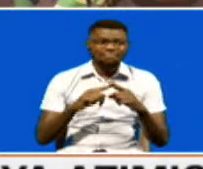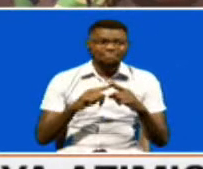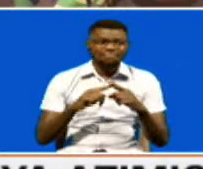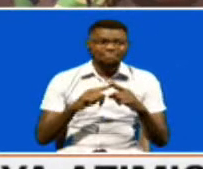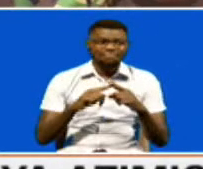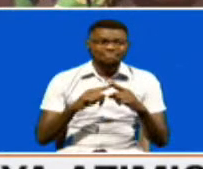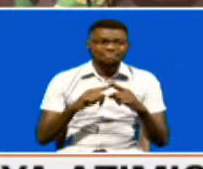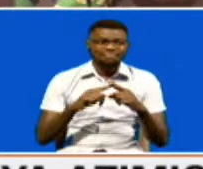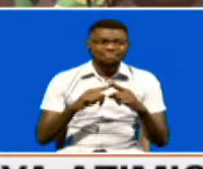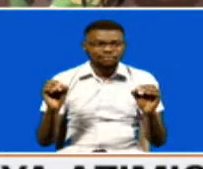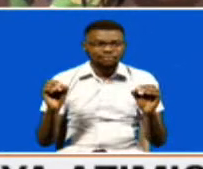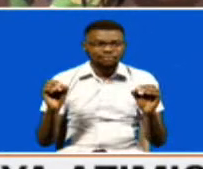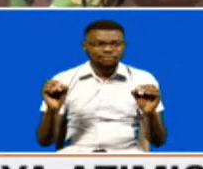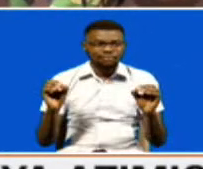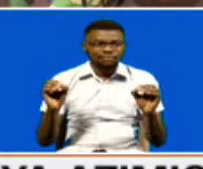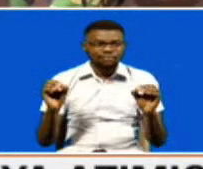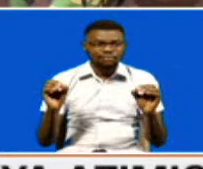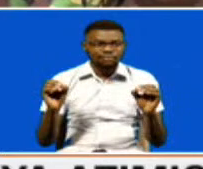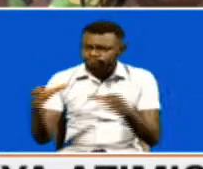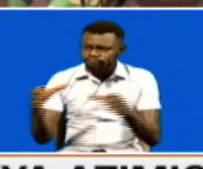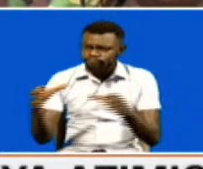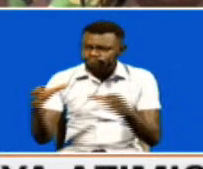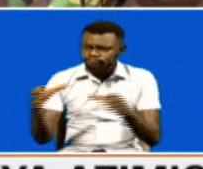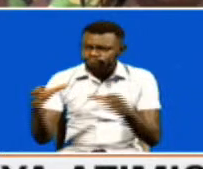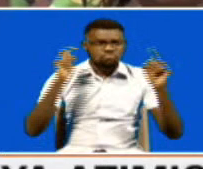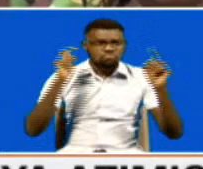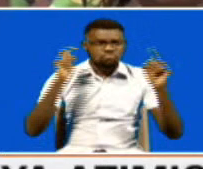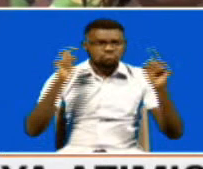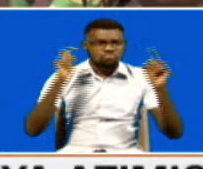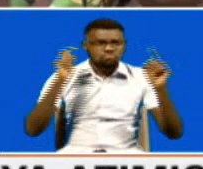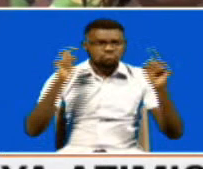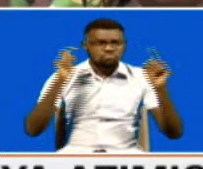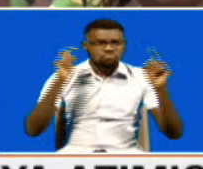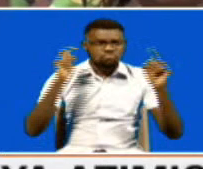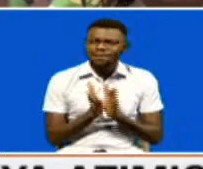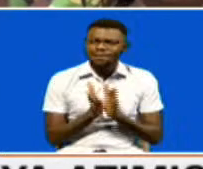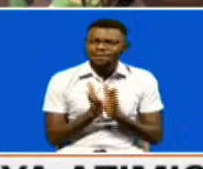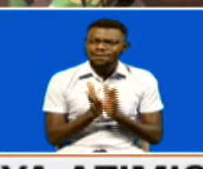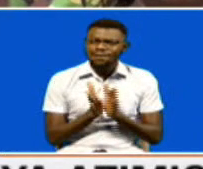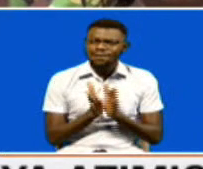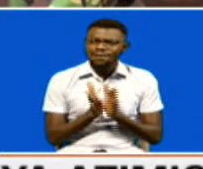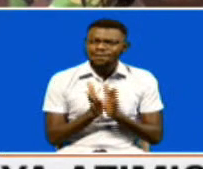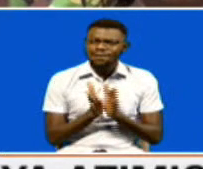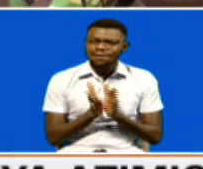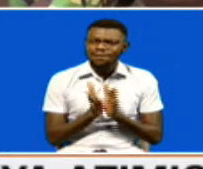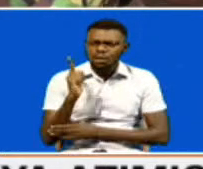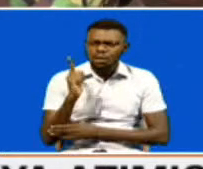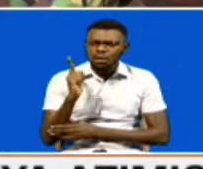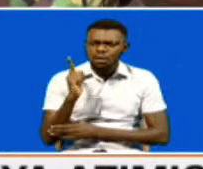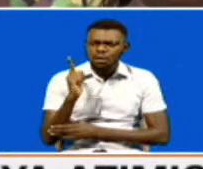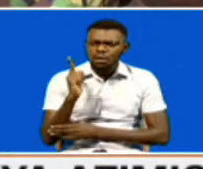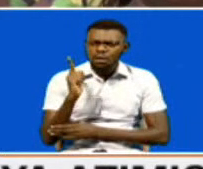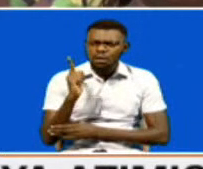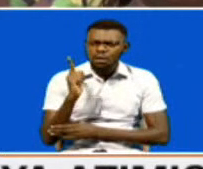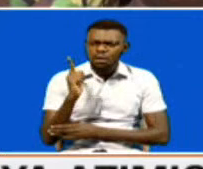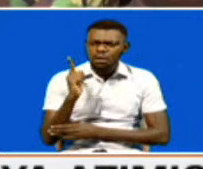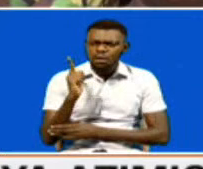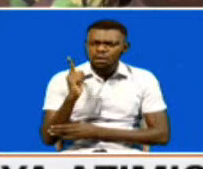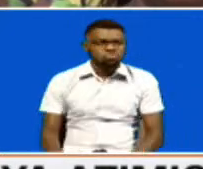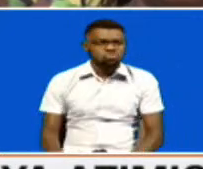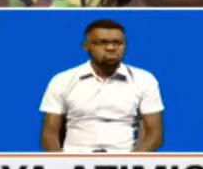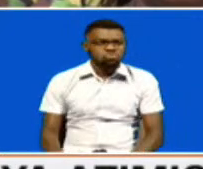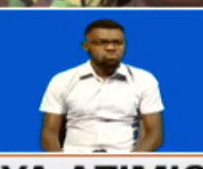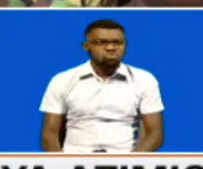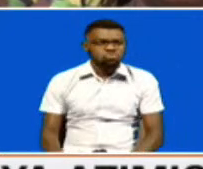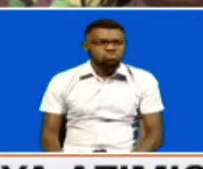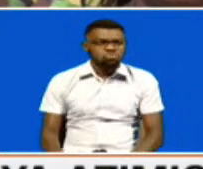those intending to participate tomorrow have met the thresholds of Public Order Act of 2012. That therefore,